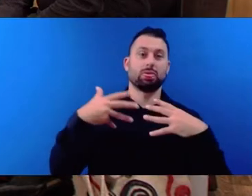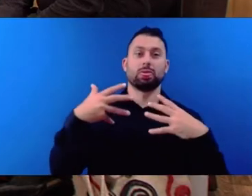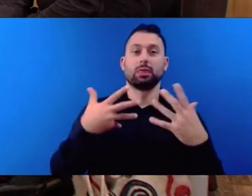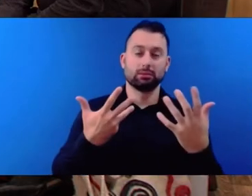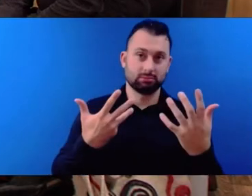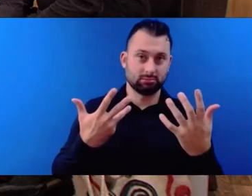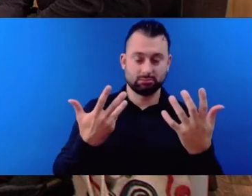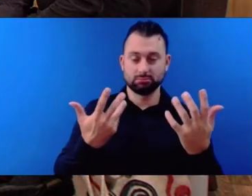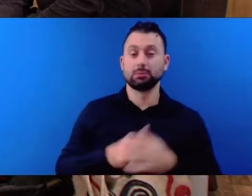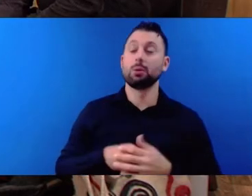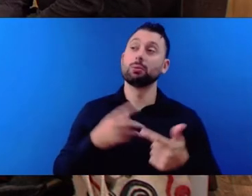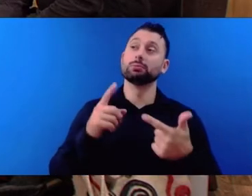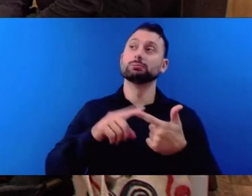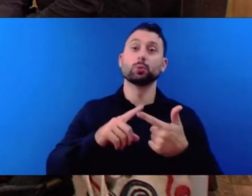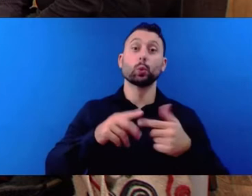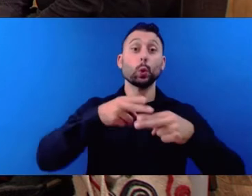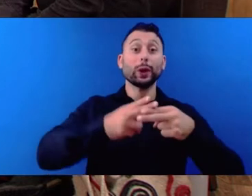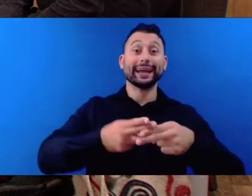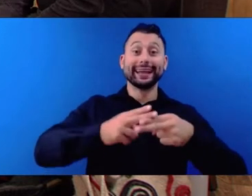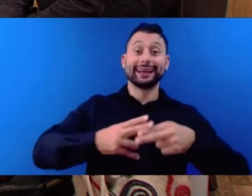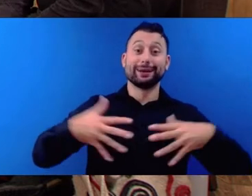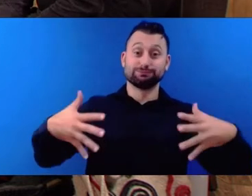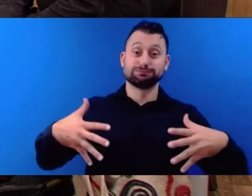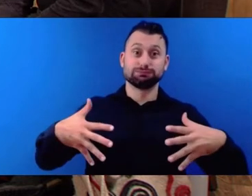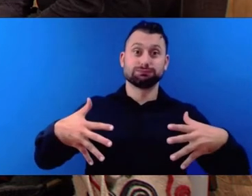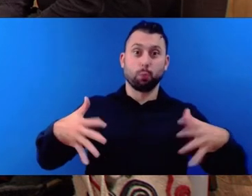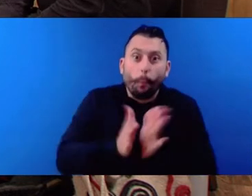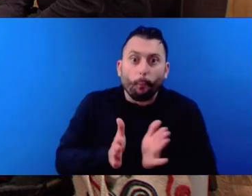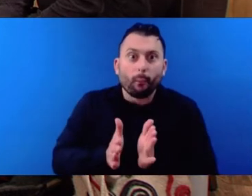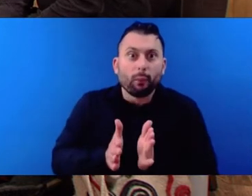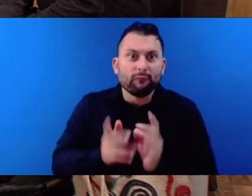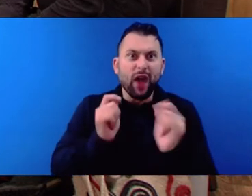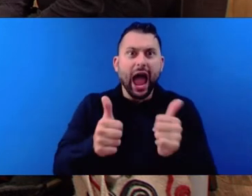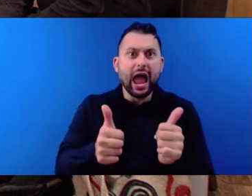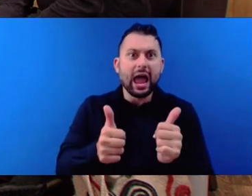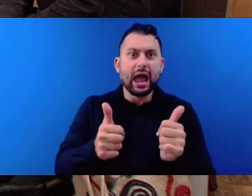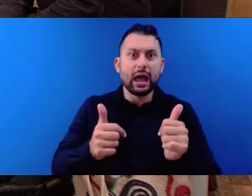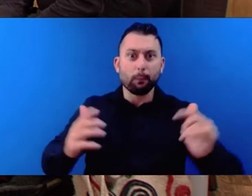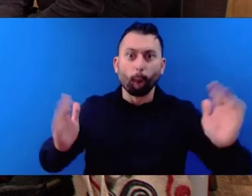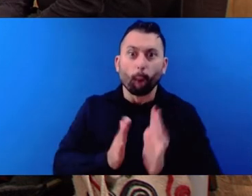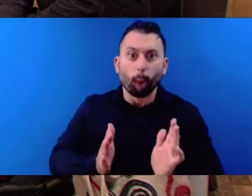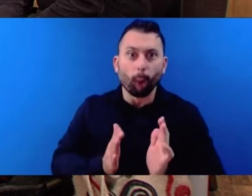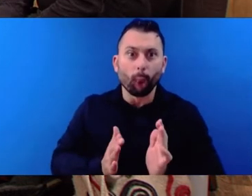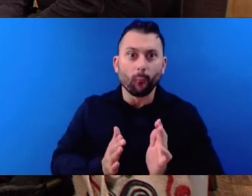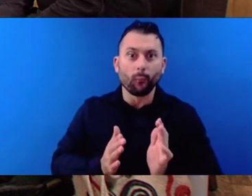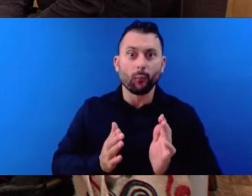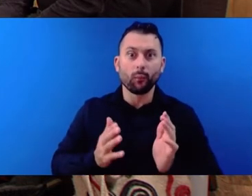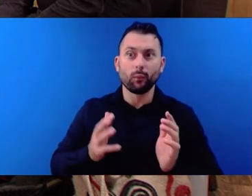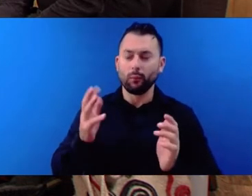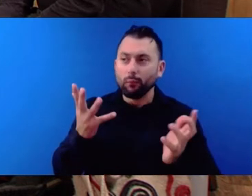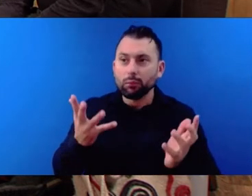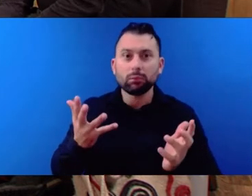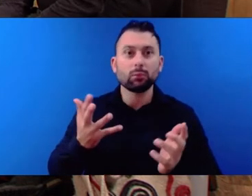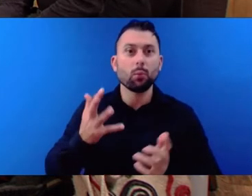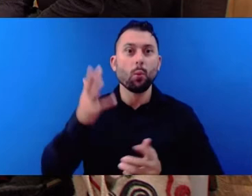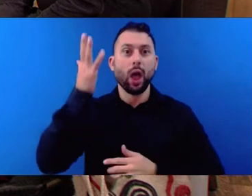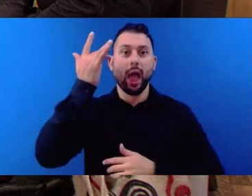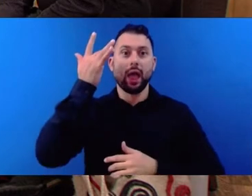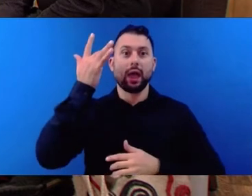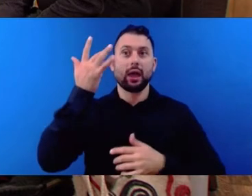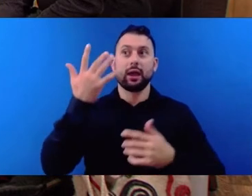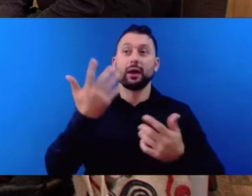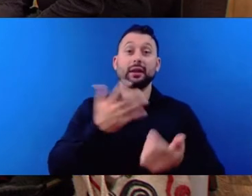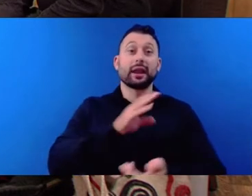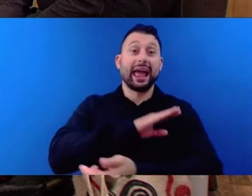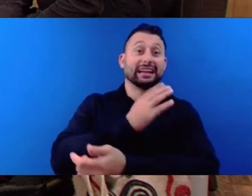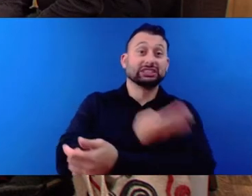So because that blood sugar can't get into the cell to be used for energy, our body is smart.